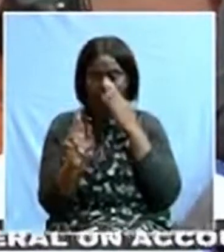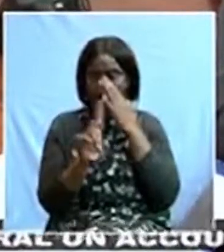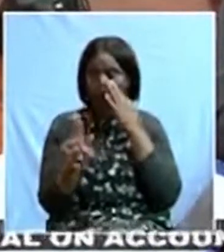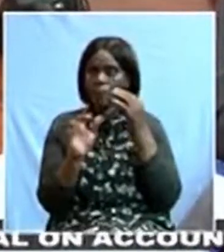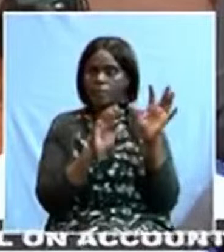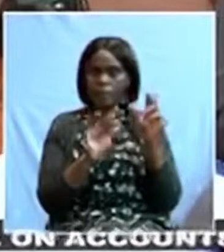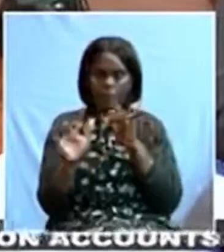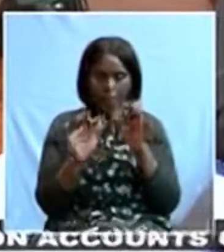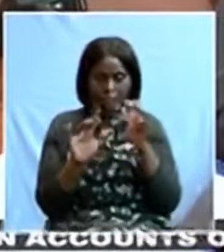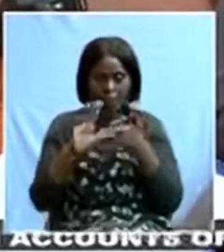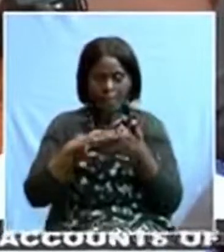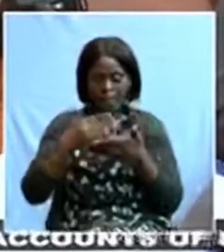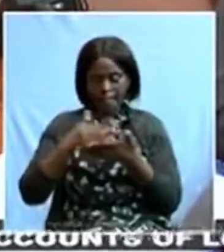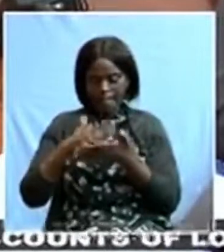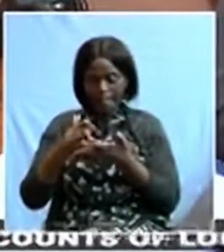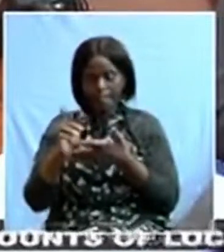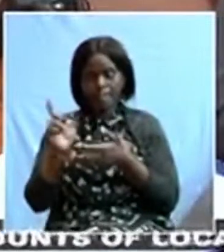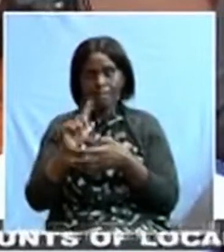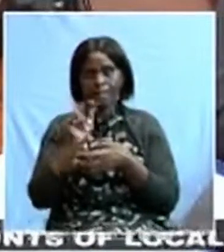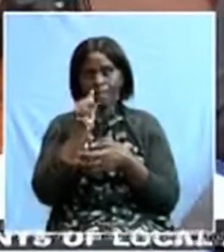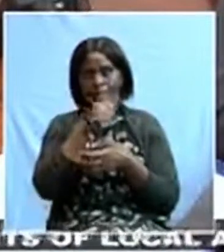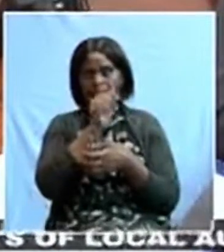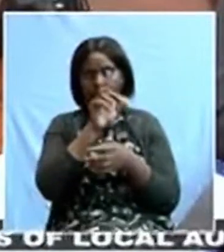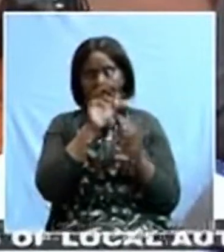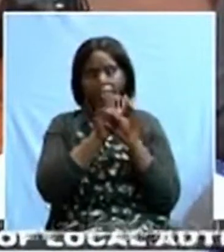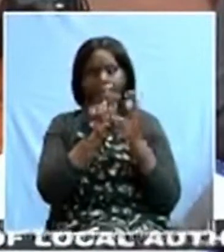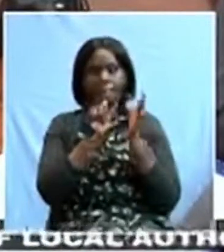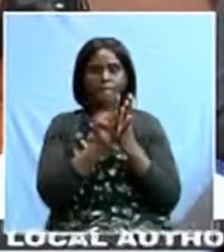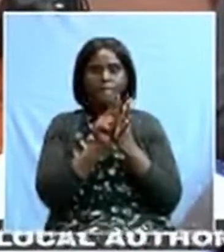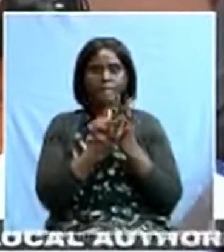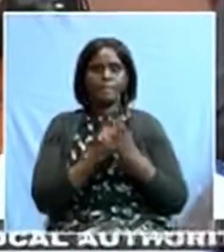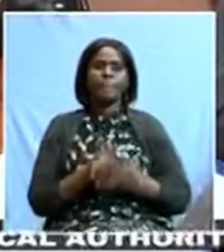the same laptops where they were.